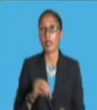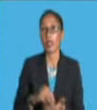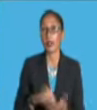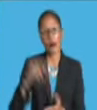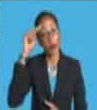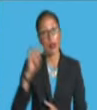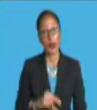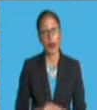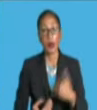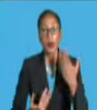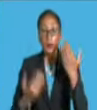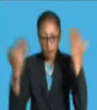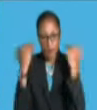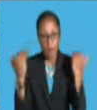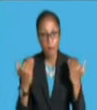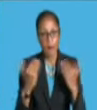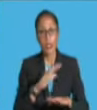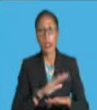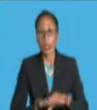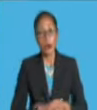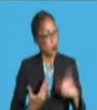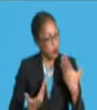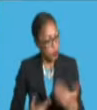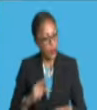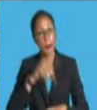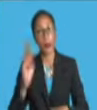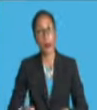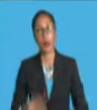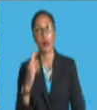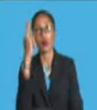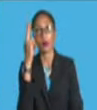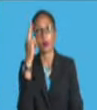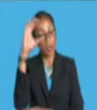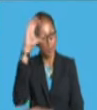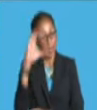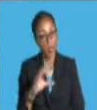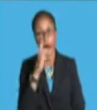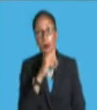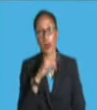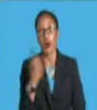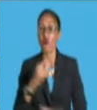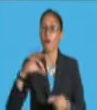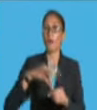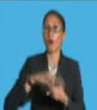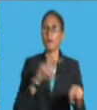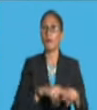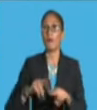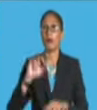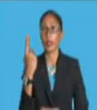Madam Speaker, I am honored to be sitting in the Fijian Parliament to represent the people of this country who have voted Fiji